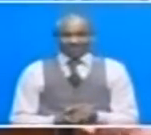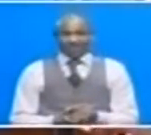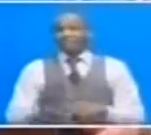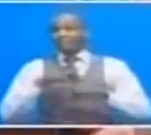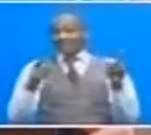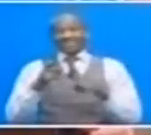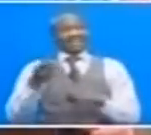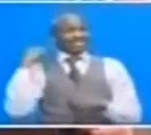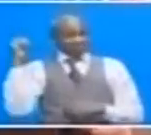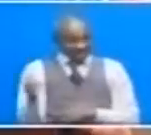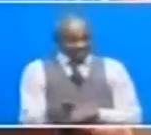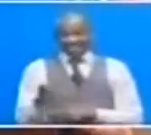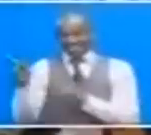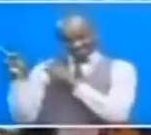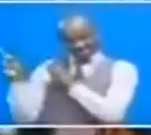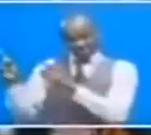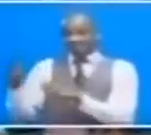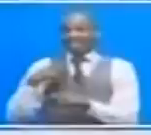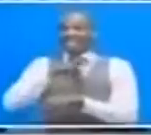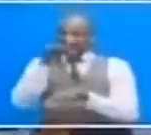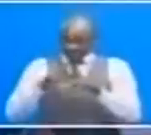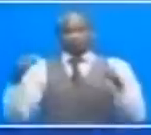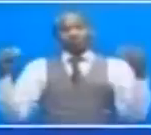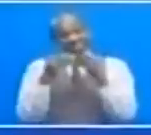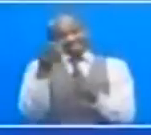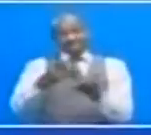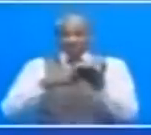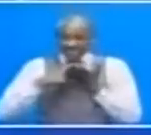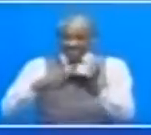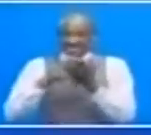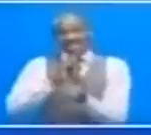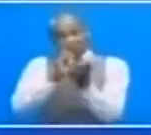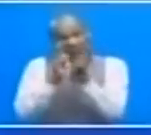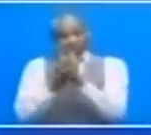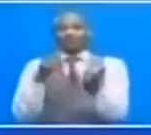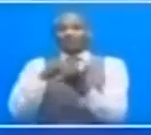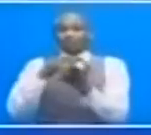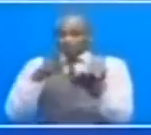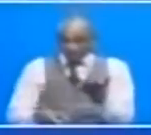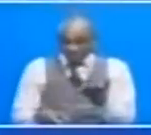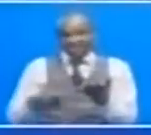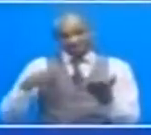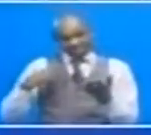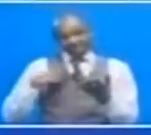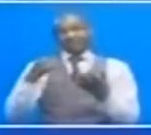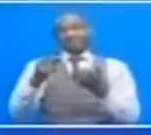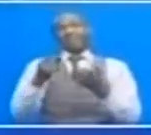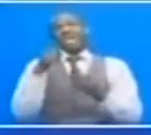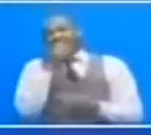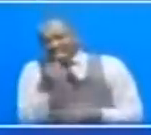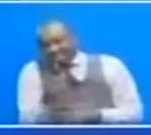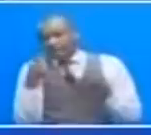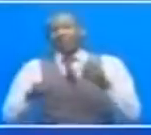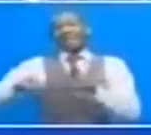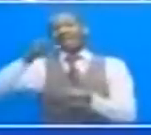But last month, Sassou Nguesso called a national forum to discuss reforms, including raising the maximum age for